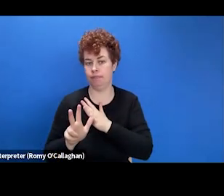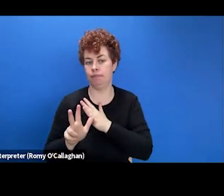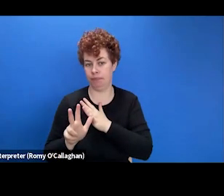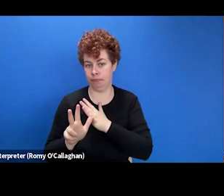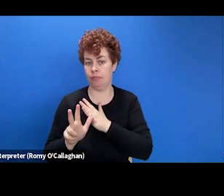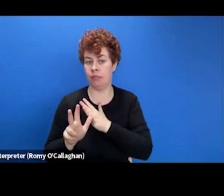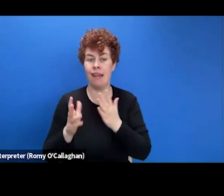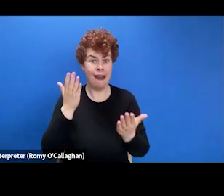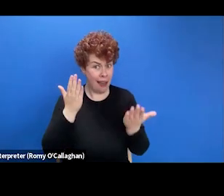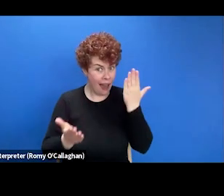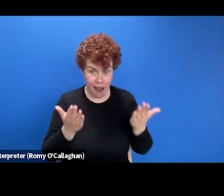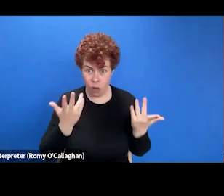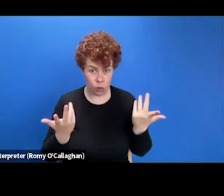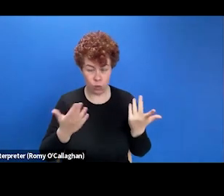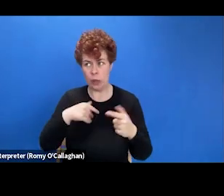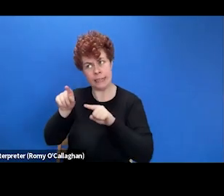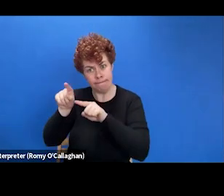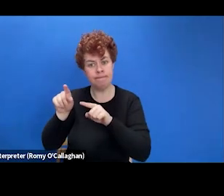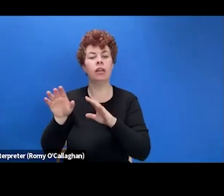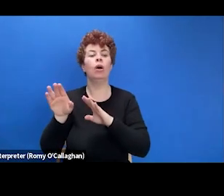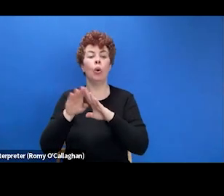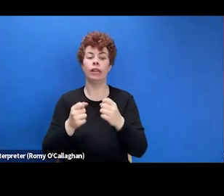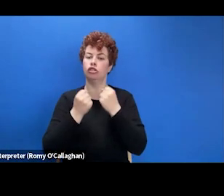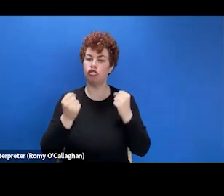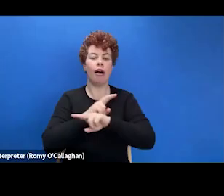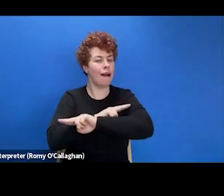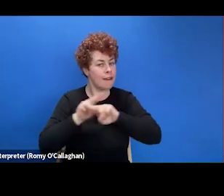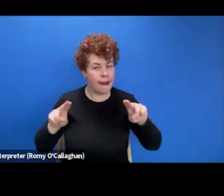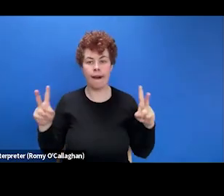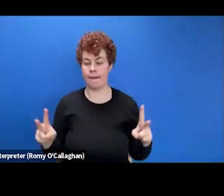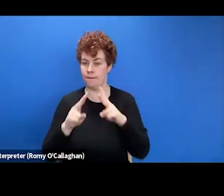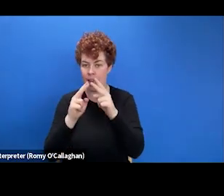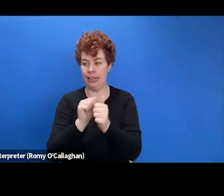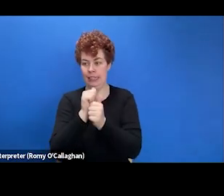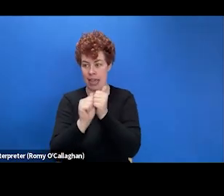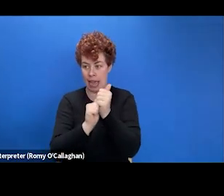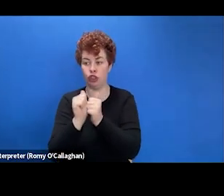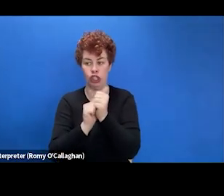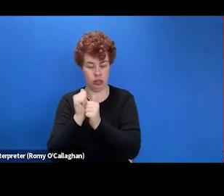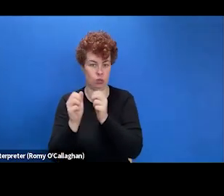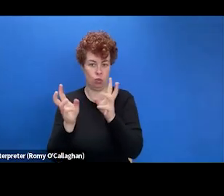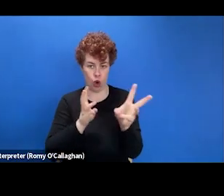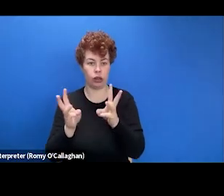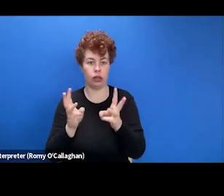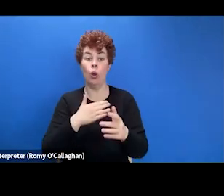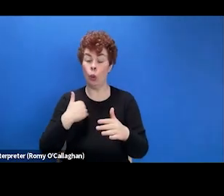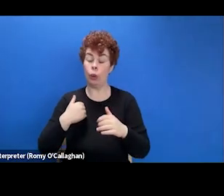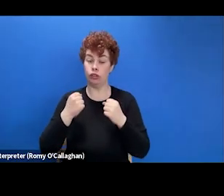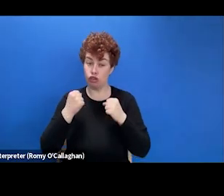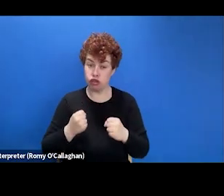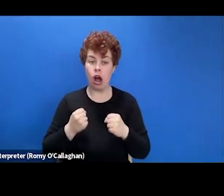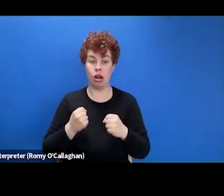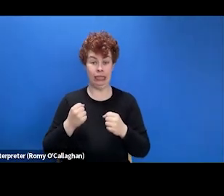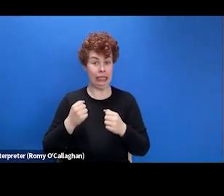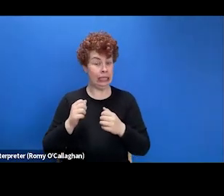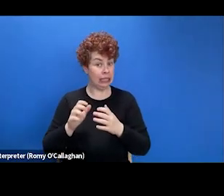And we do so with a strong, nonviolent, action-oriented work. We are deeply rooted in decades